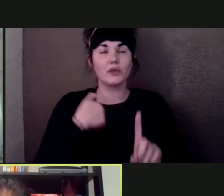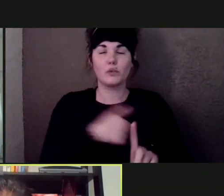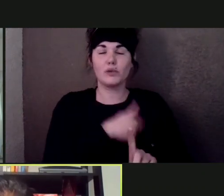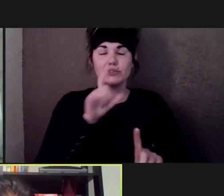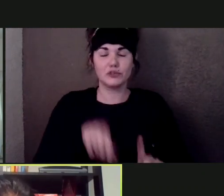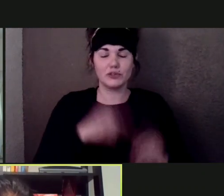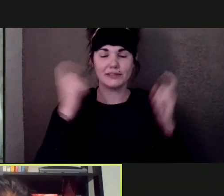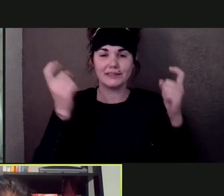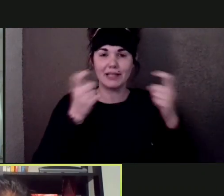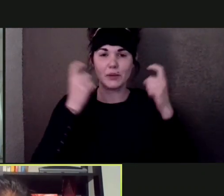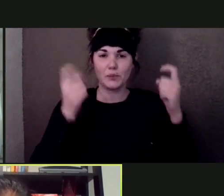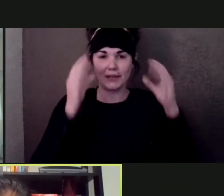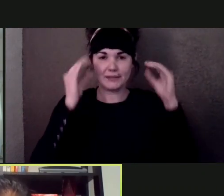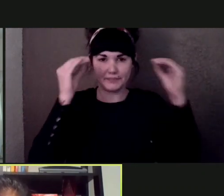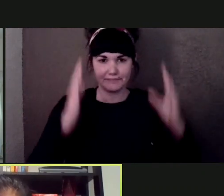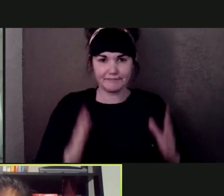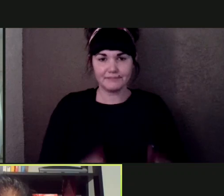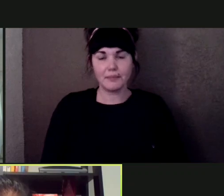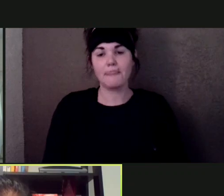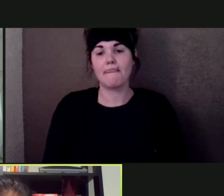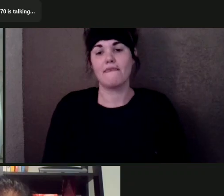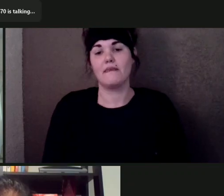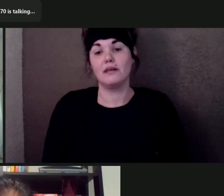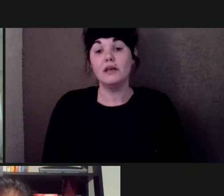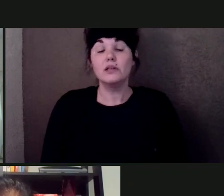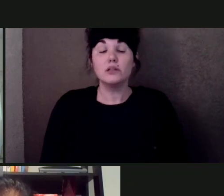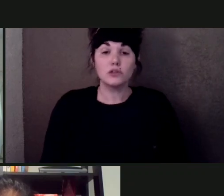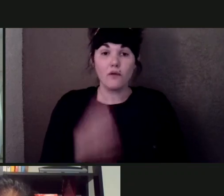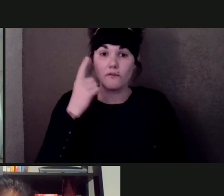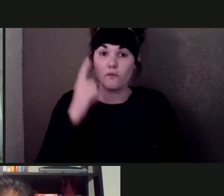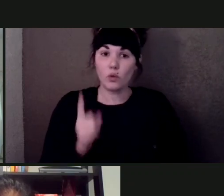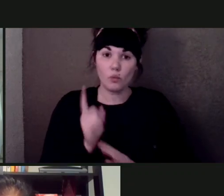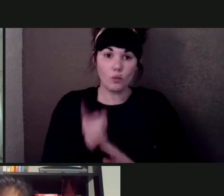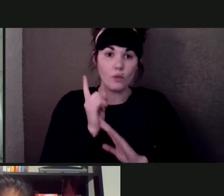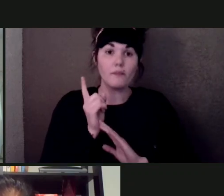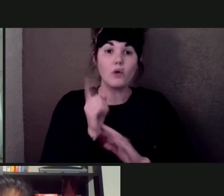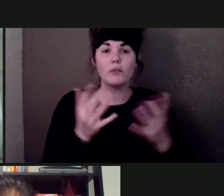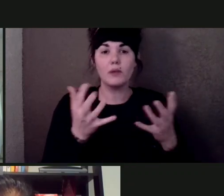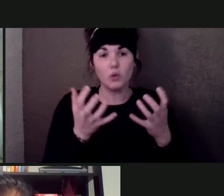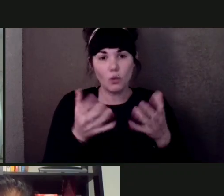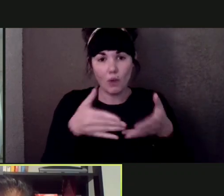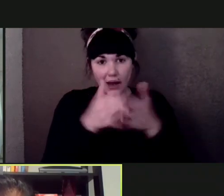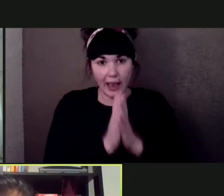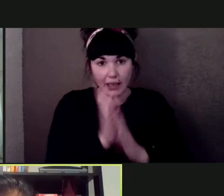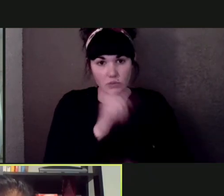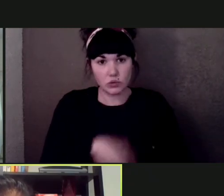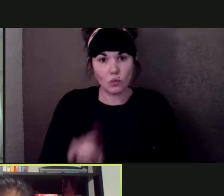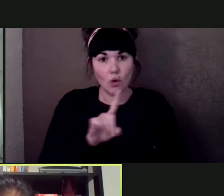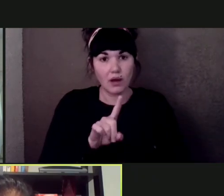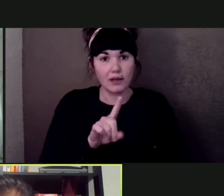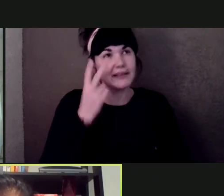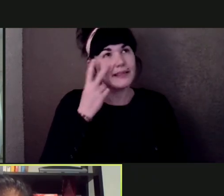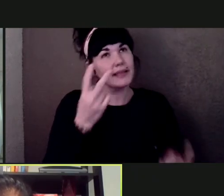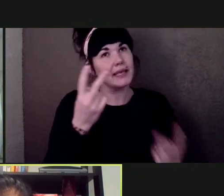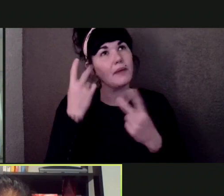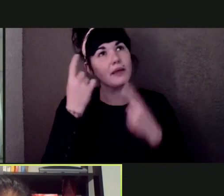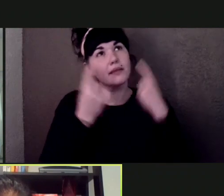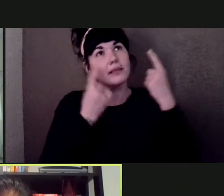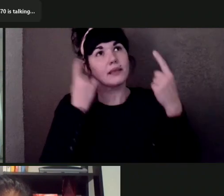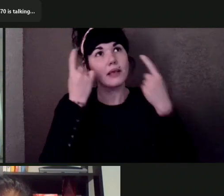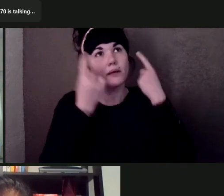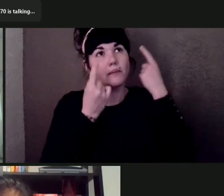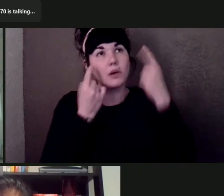wanted to take a moment to, um, ask you all to take, to think back to a teacher who has influenced